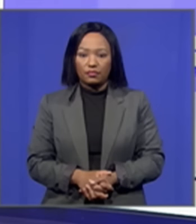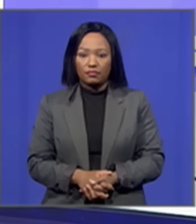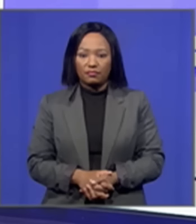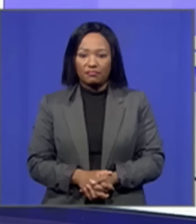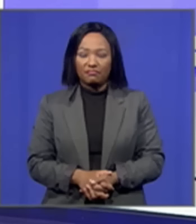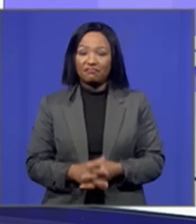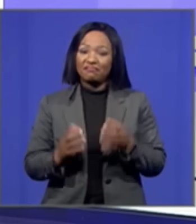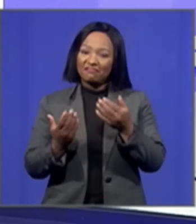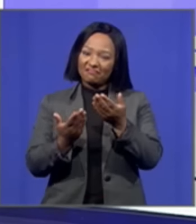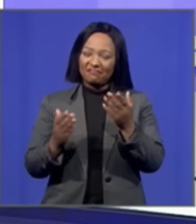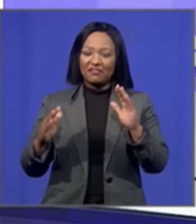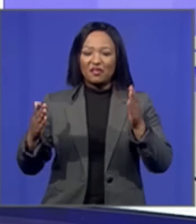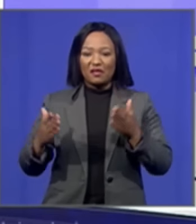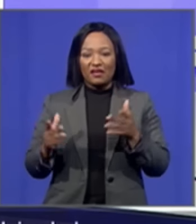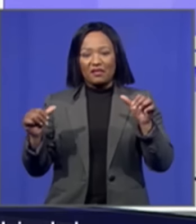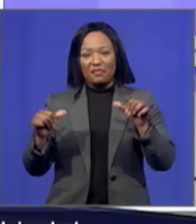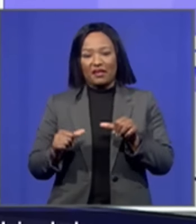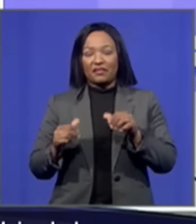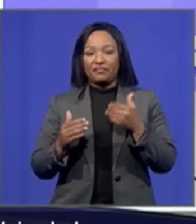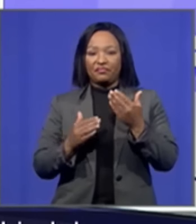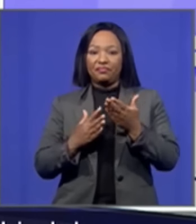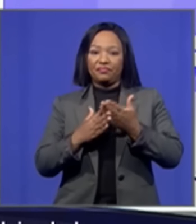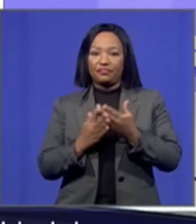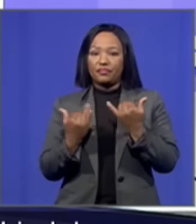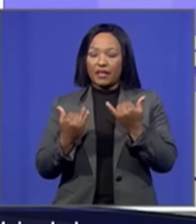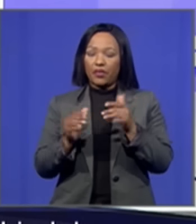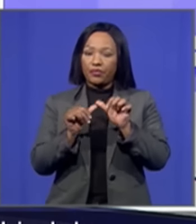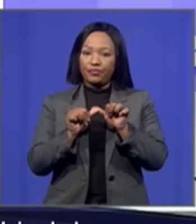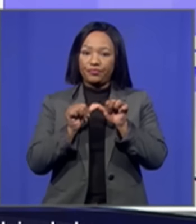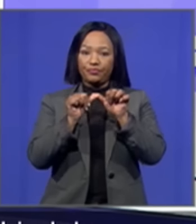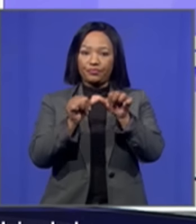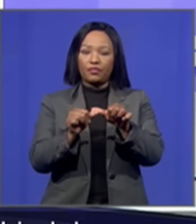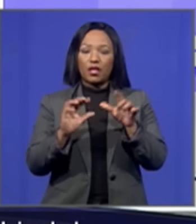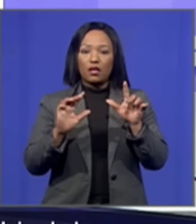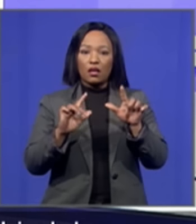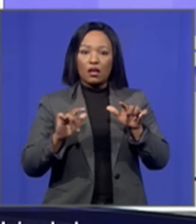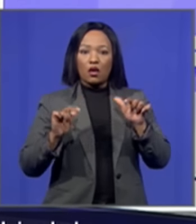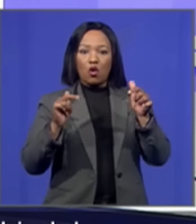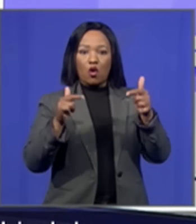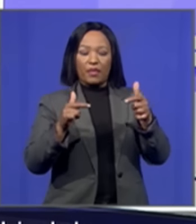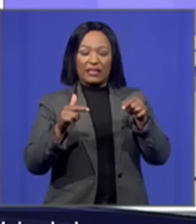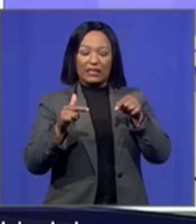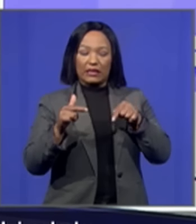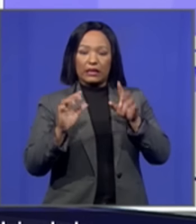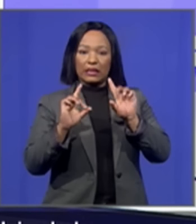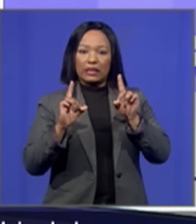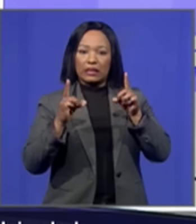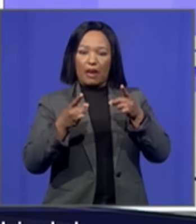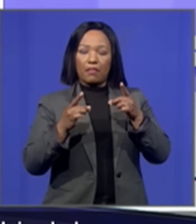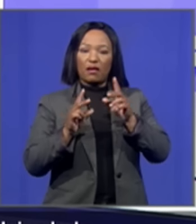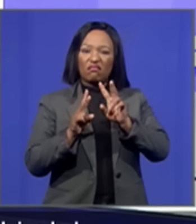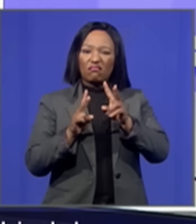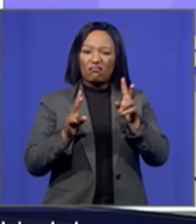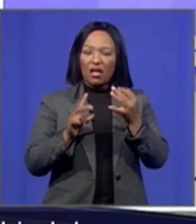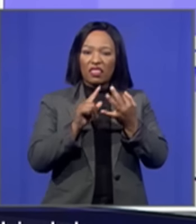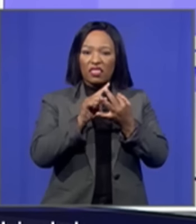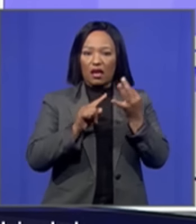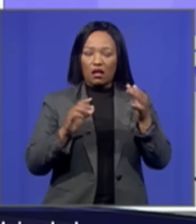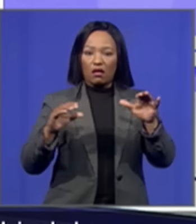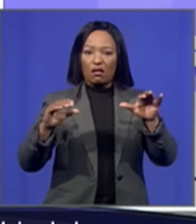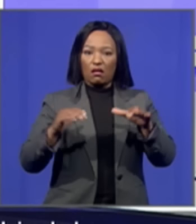Re boe gape re go amogele mo karolo ya bobedi mo gaetsho mme re di tsweletse ka gore komiti ya ditona tsa mafapha a farologaneng e malebana le merero ya bofudugedi